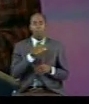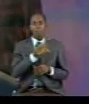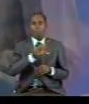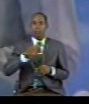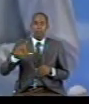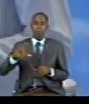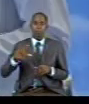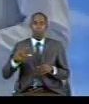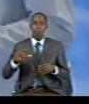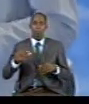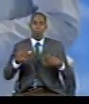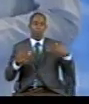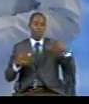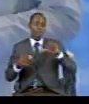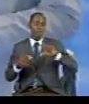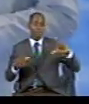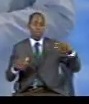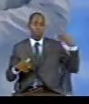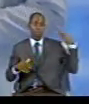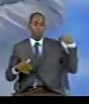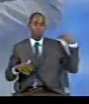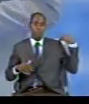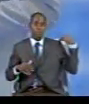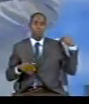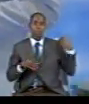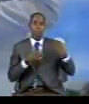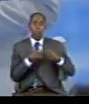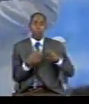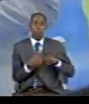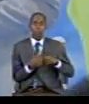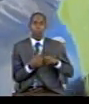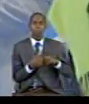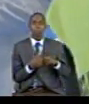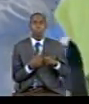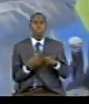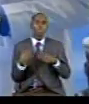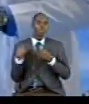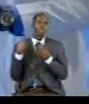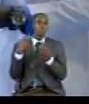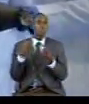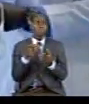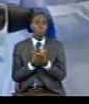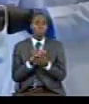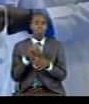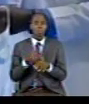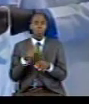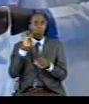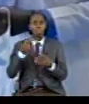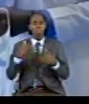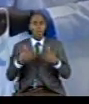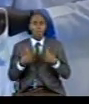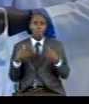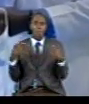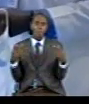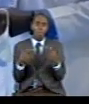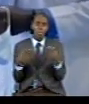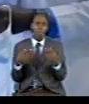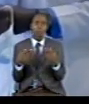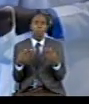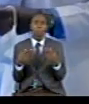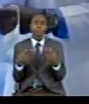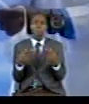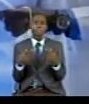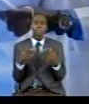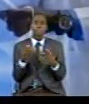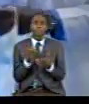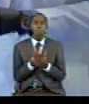traffic accident 10 years ago. Since then, he has been having pain and couldn't use his left